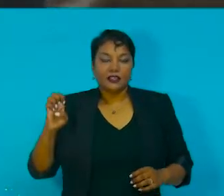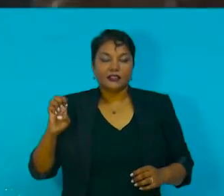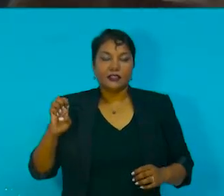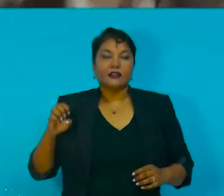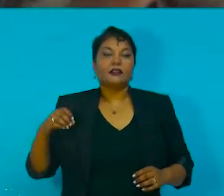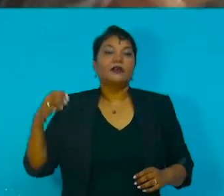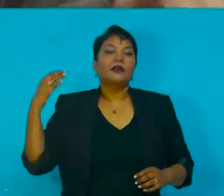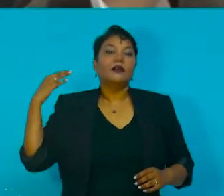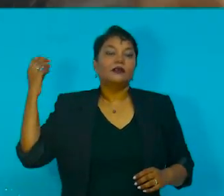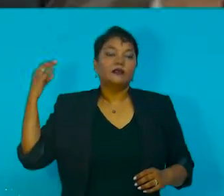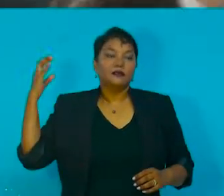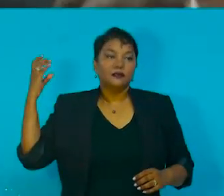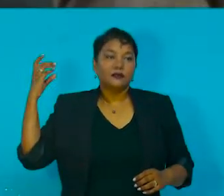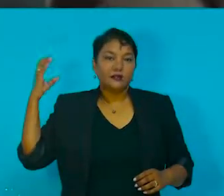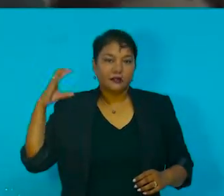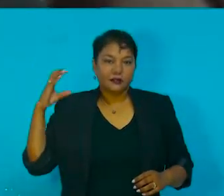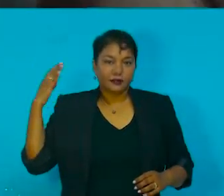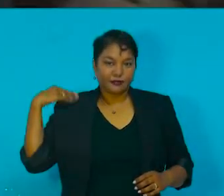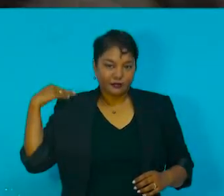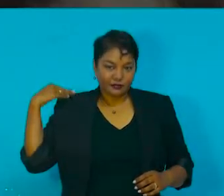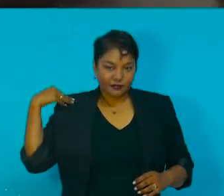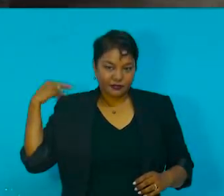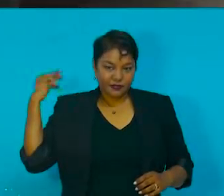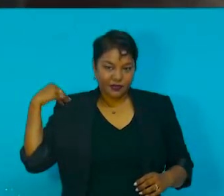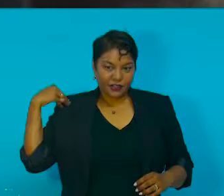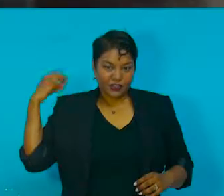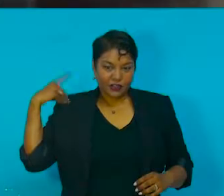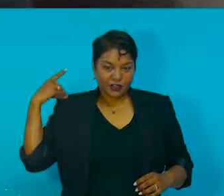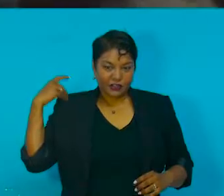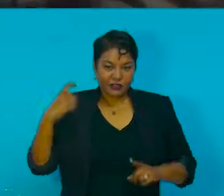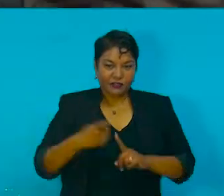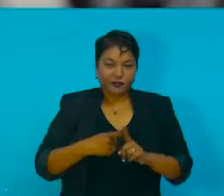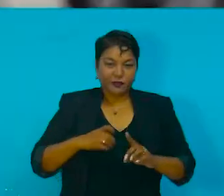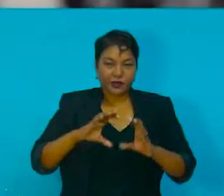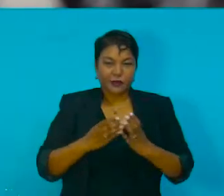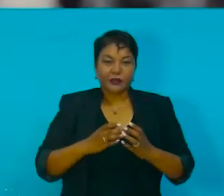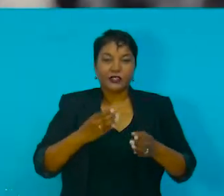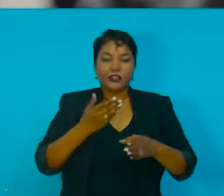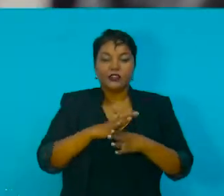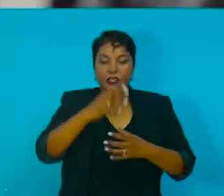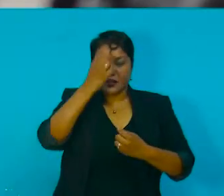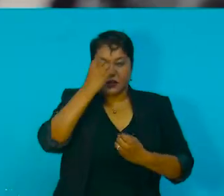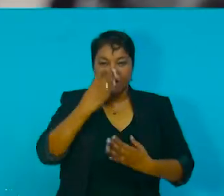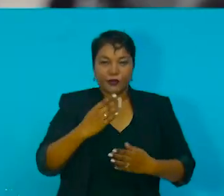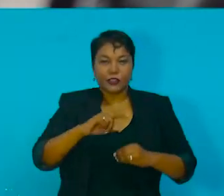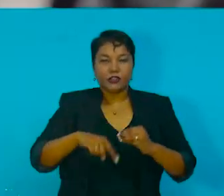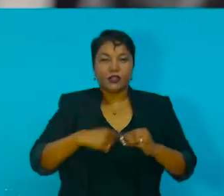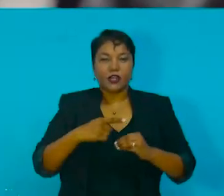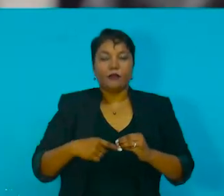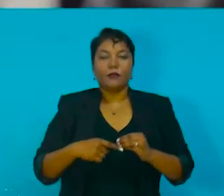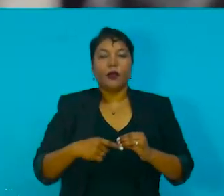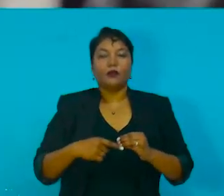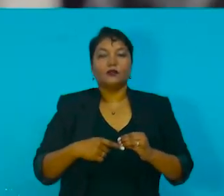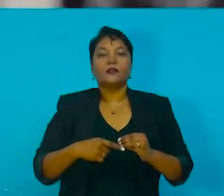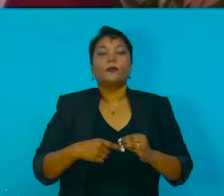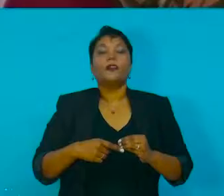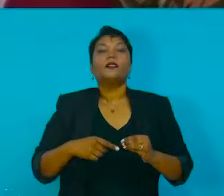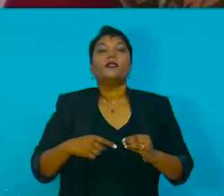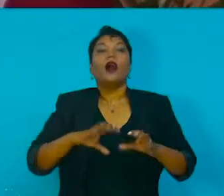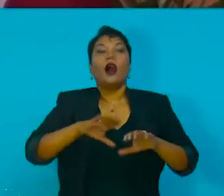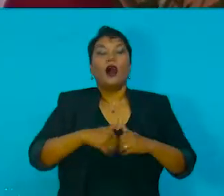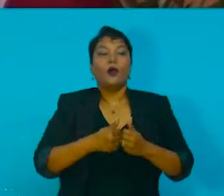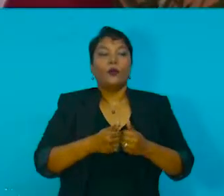the founder and managing director of this company, shared a bit of how we can become more energy efficient through our building